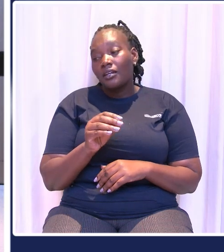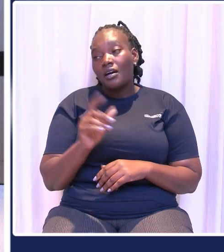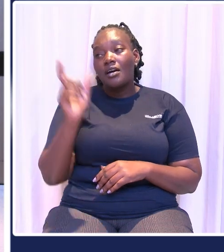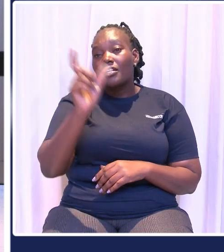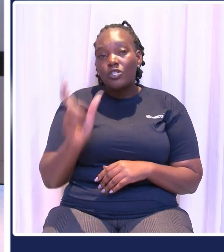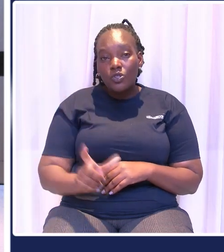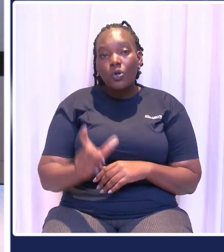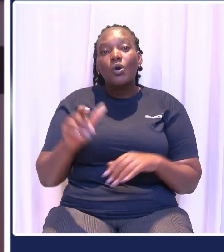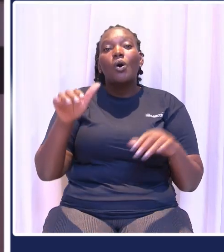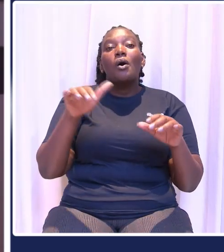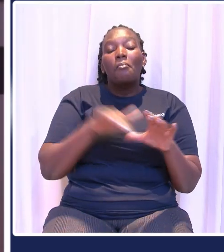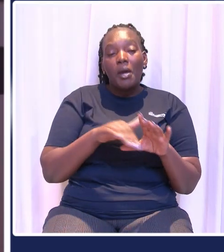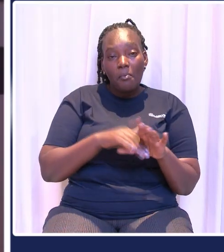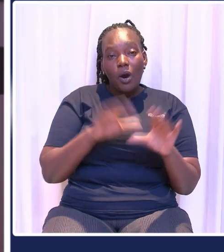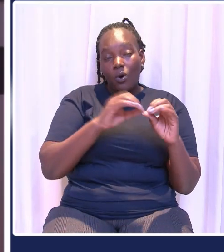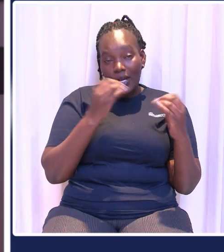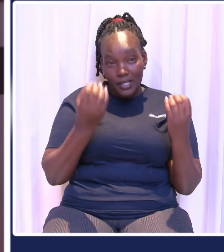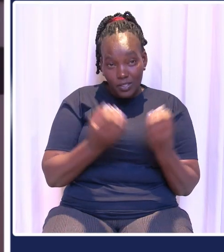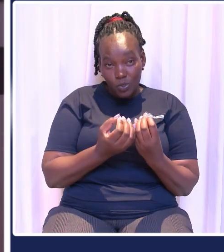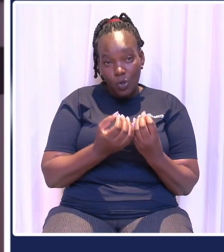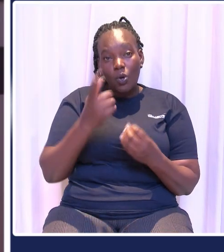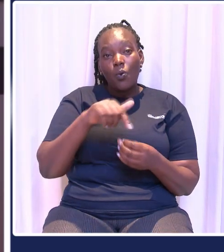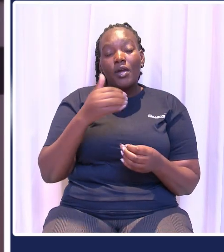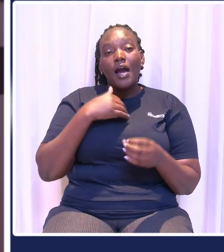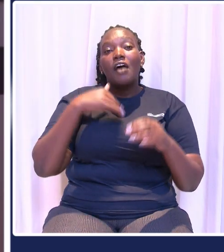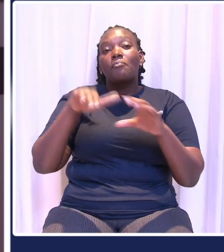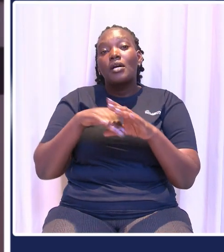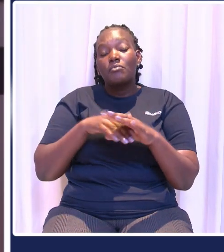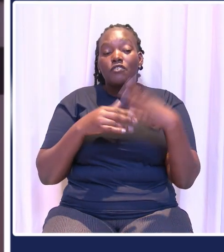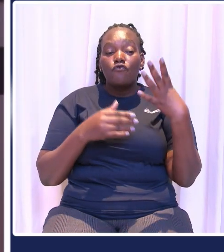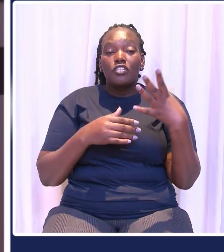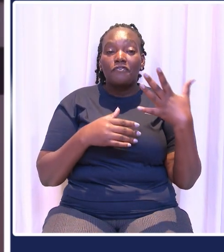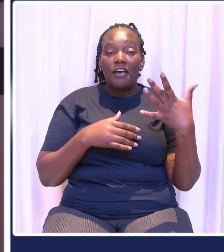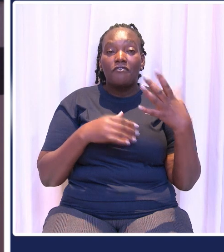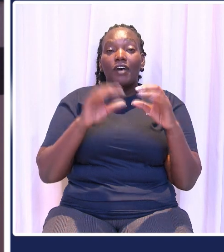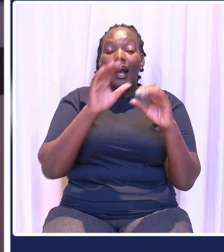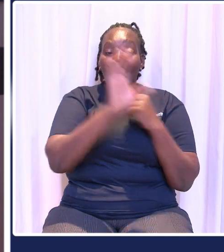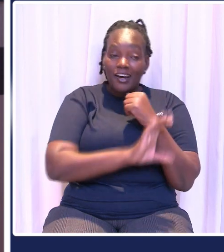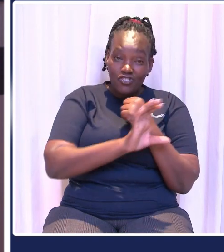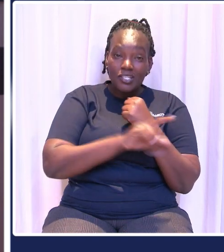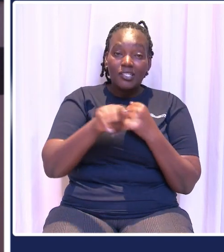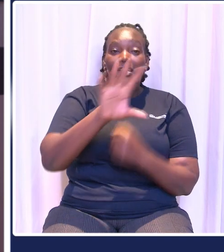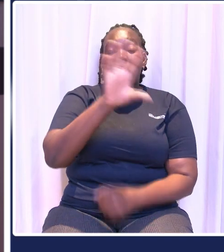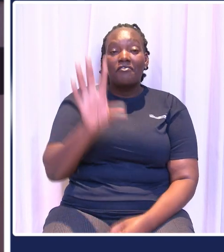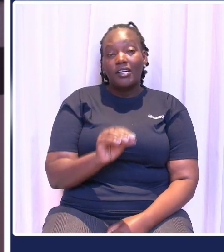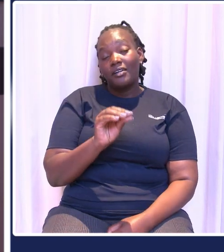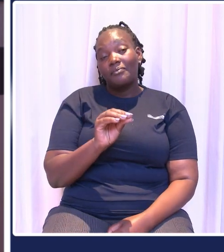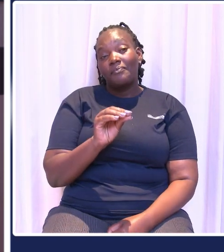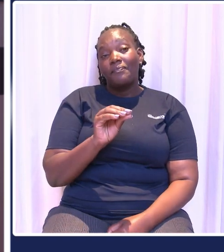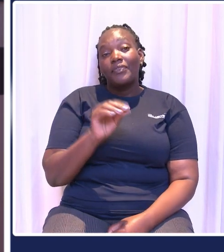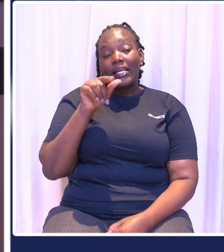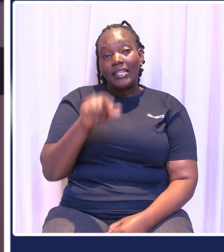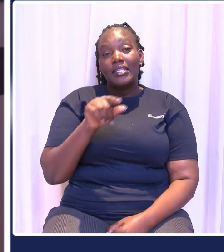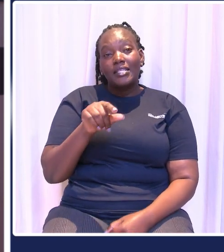regional membership-based organization. We have membership in 45 countries in Africa, and